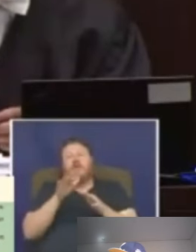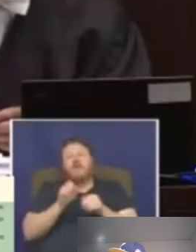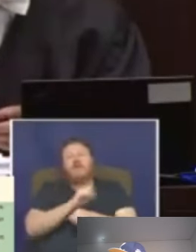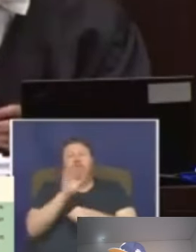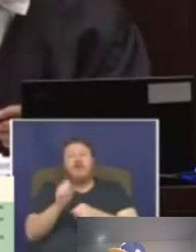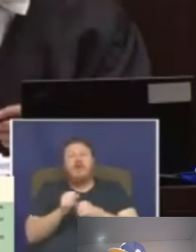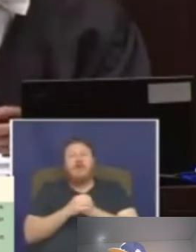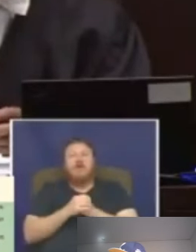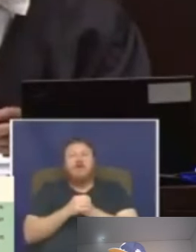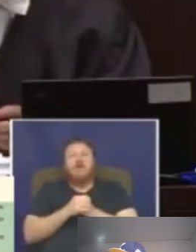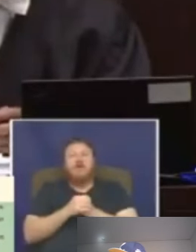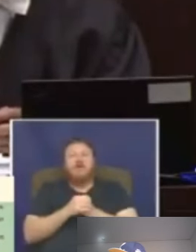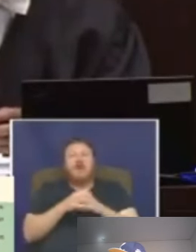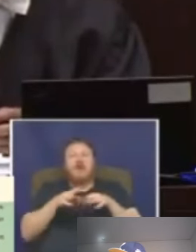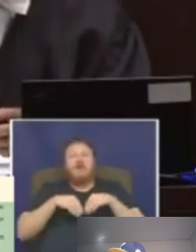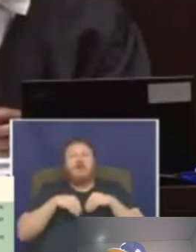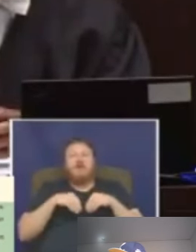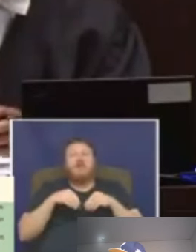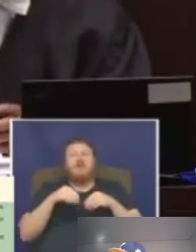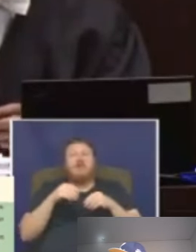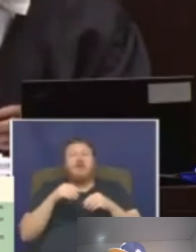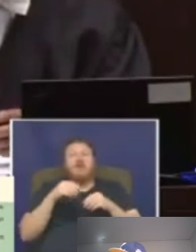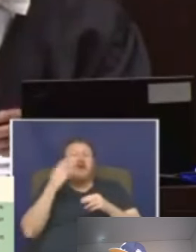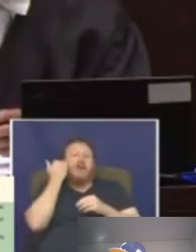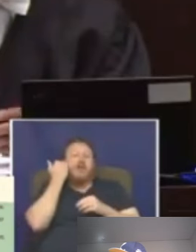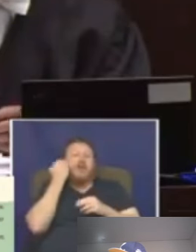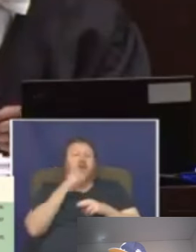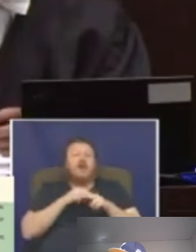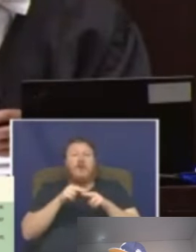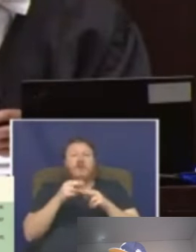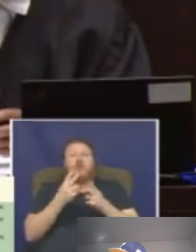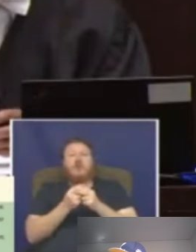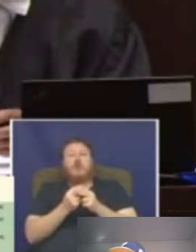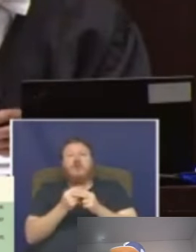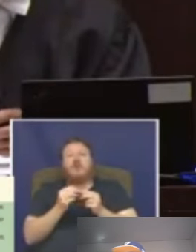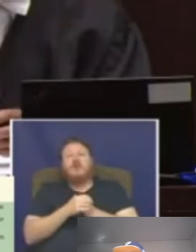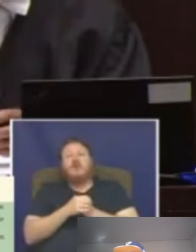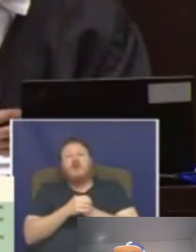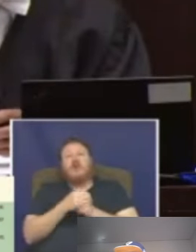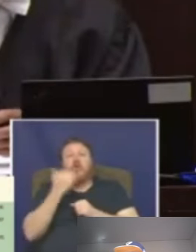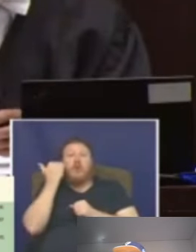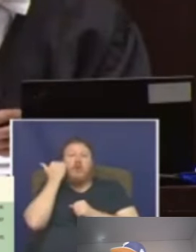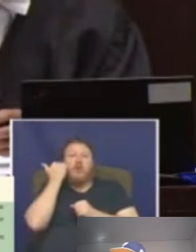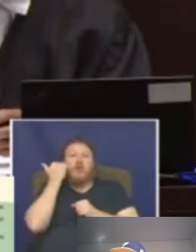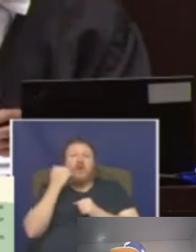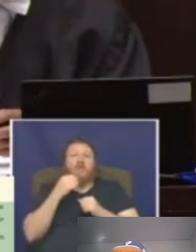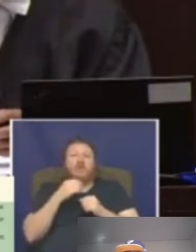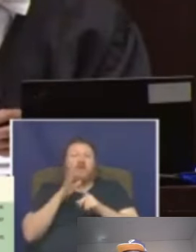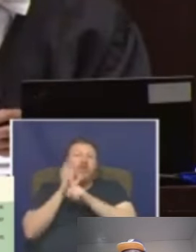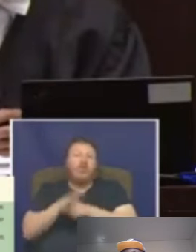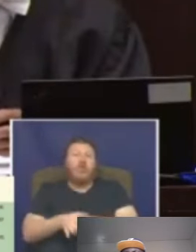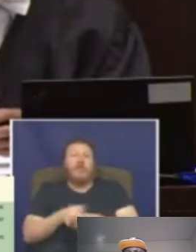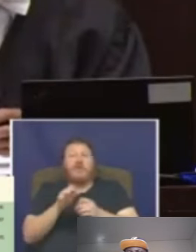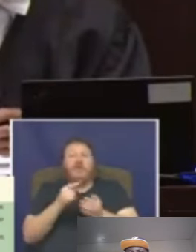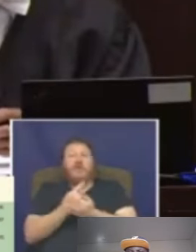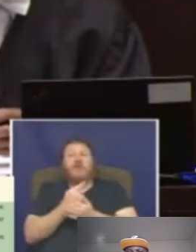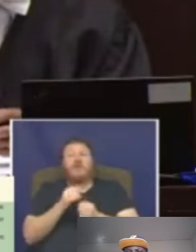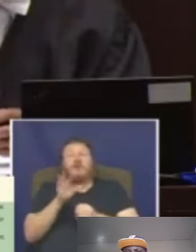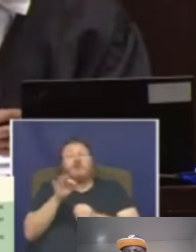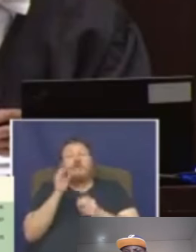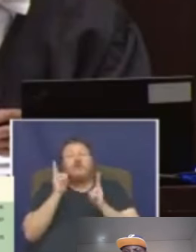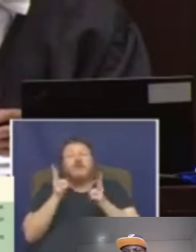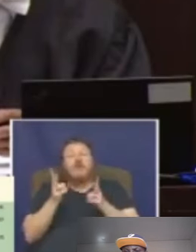was clear. Either we adopt a government of national unity or a government of notorious impunity. We have chosen